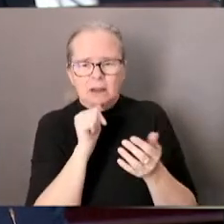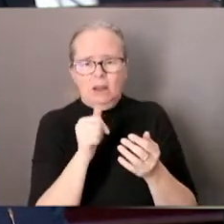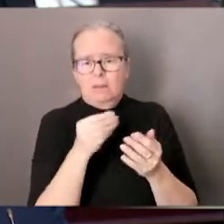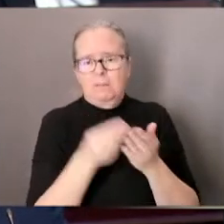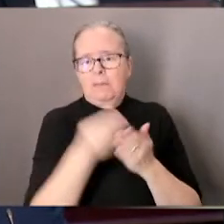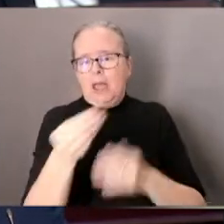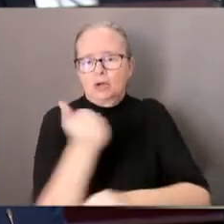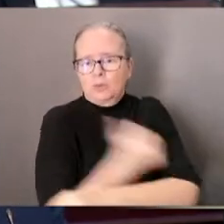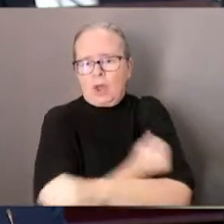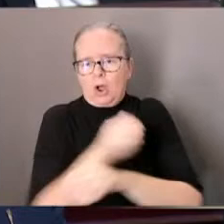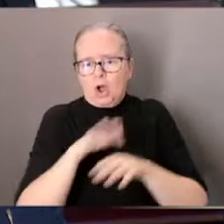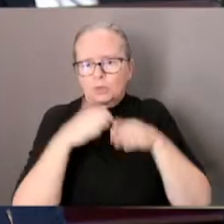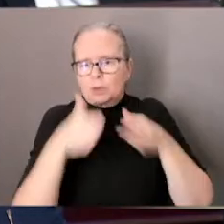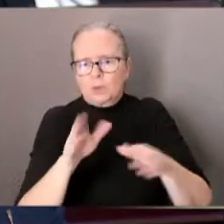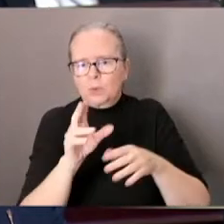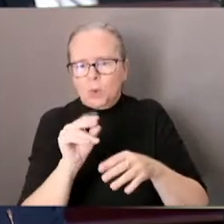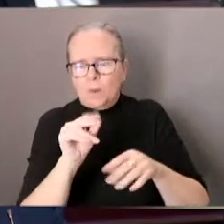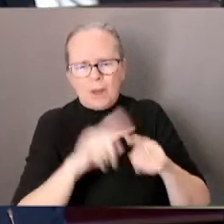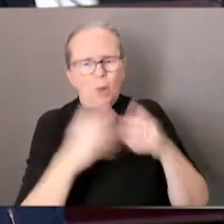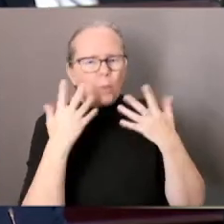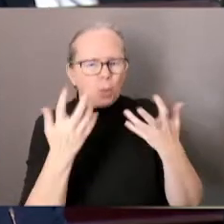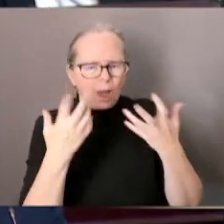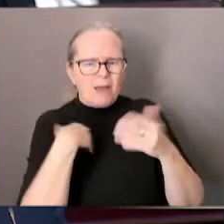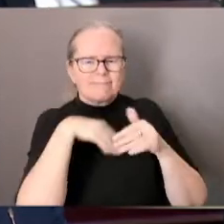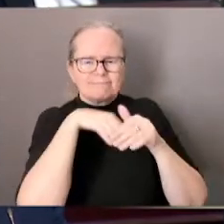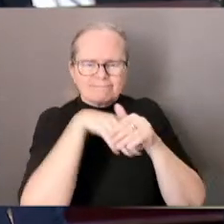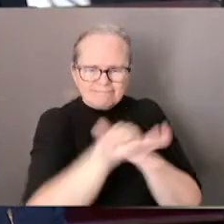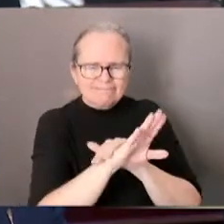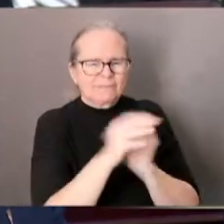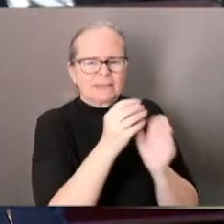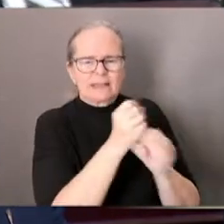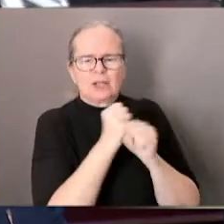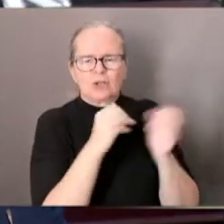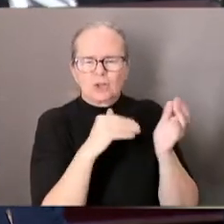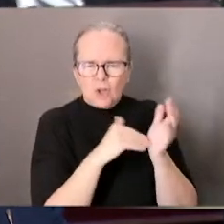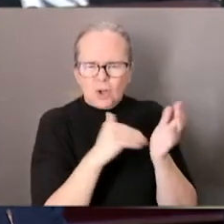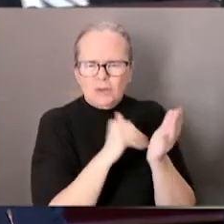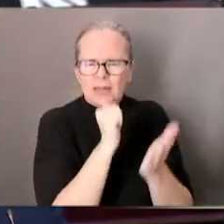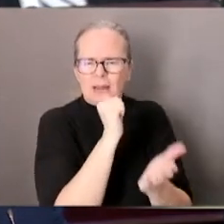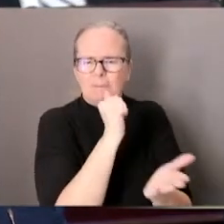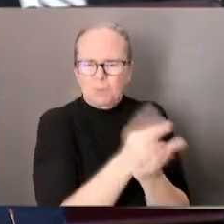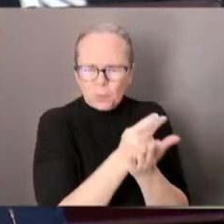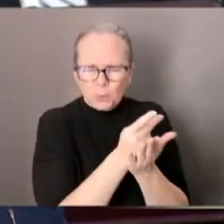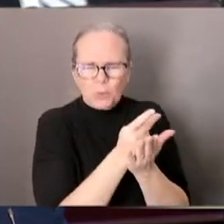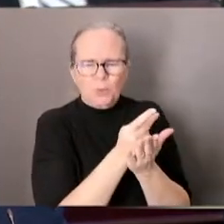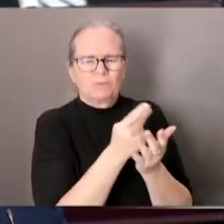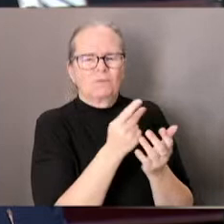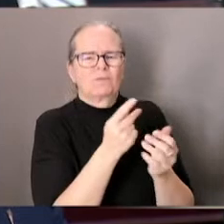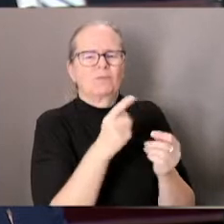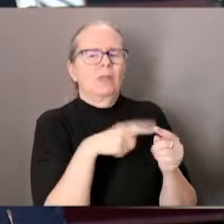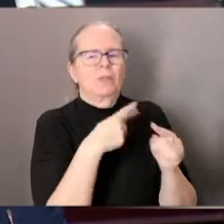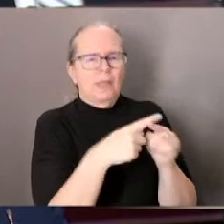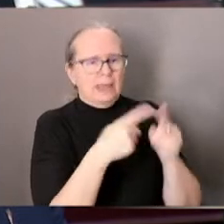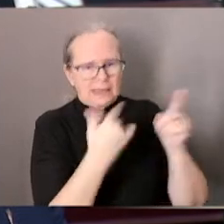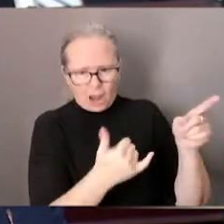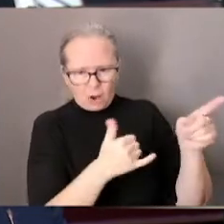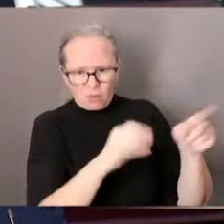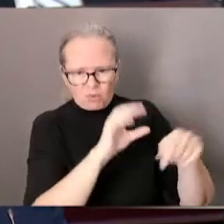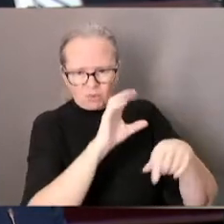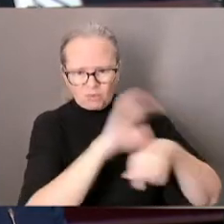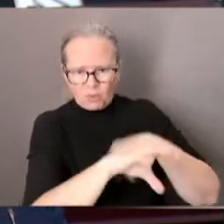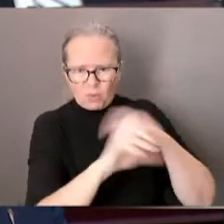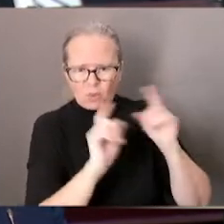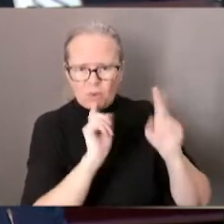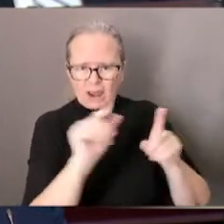and instead forces them to go to AHS facilities which for many is time consuming or even impossible for those living in rural areas